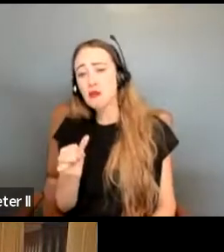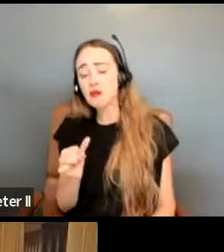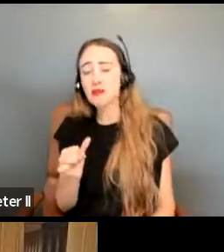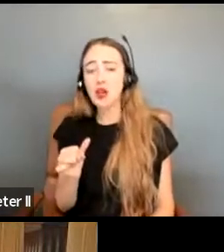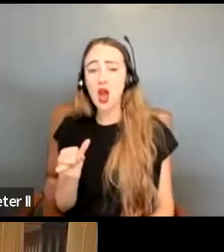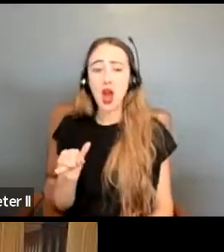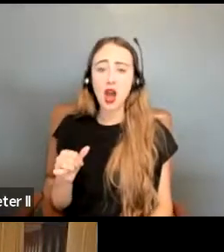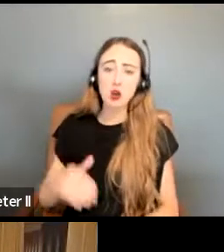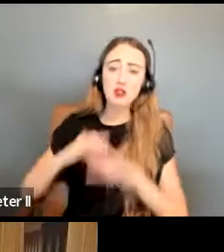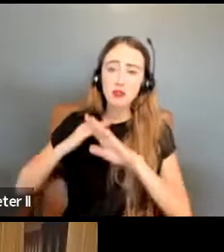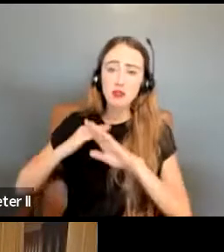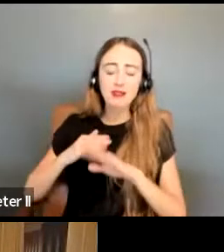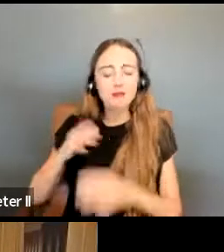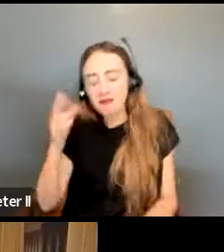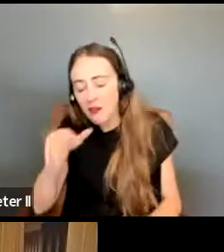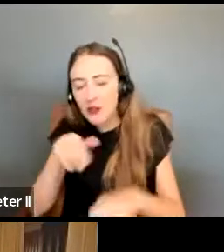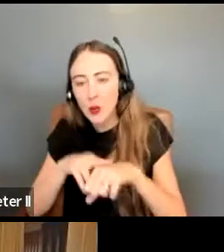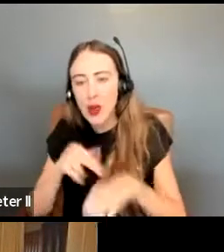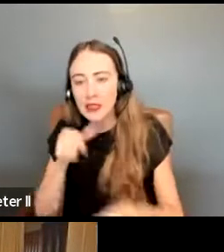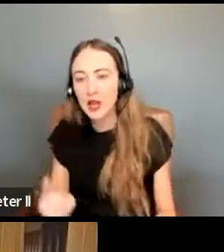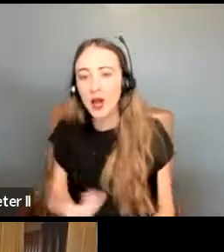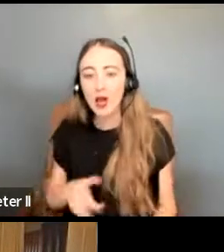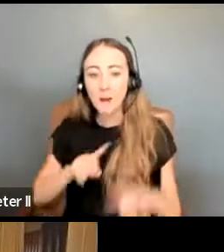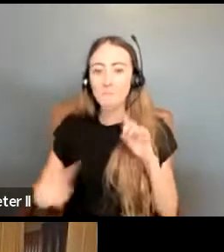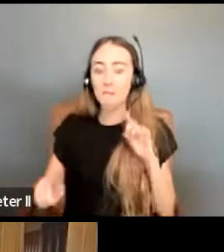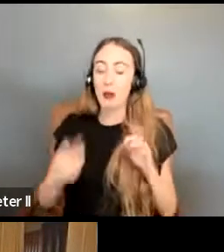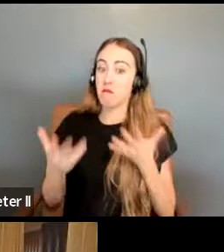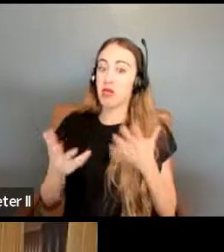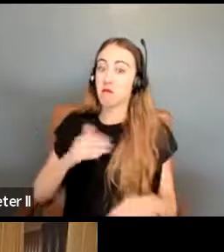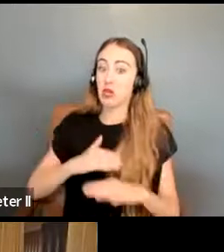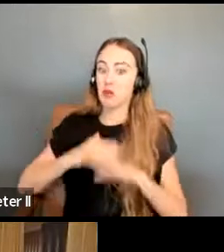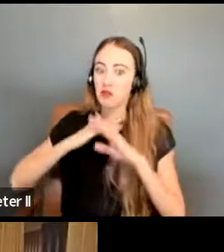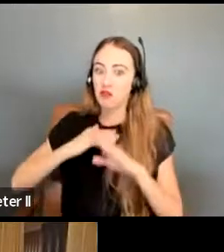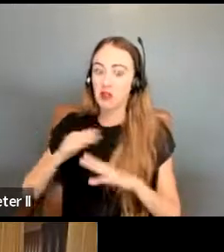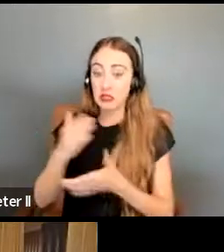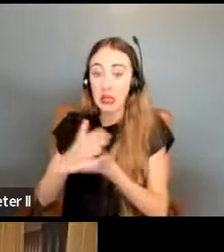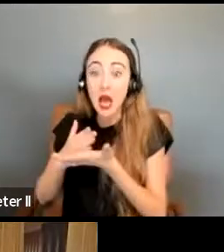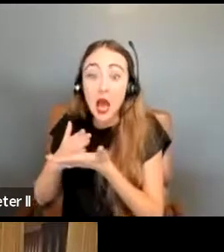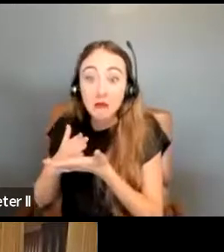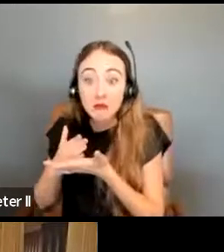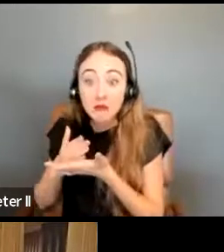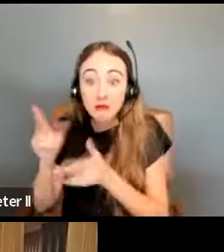it's not going to take care of the problem. Of course not, but it may deter to some extent. And